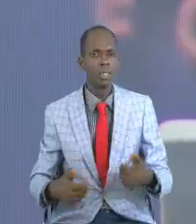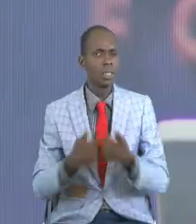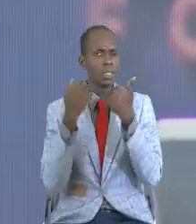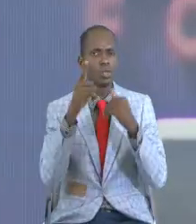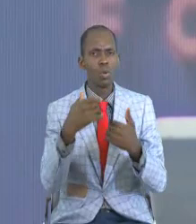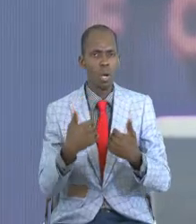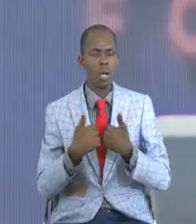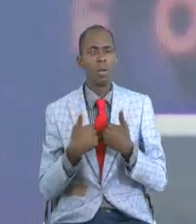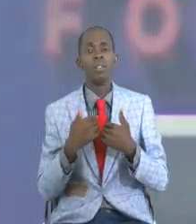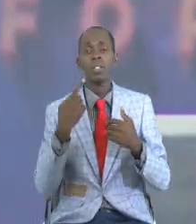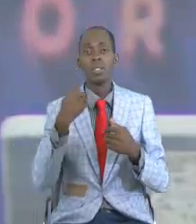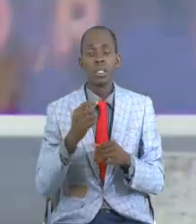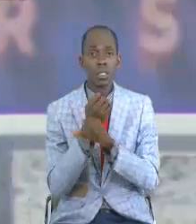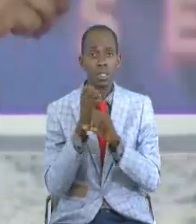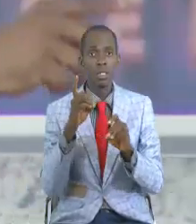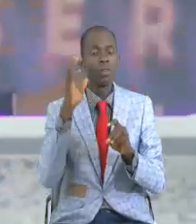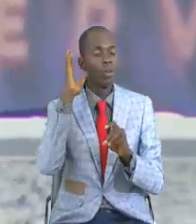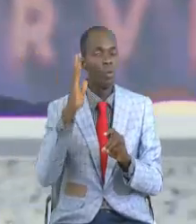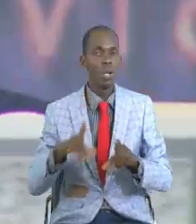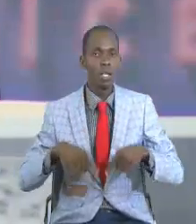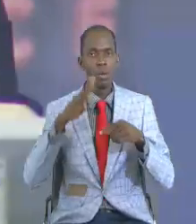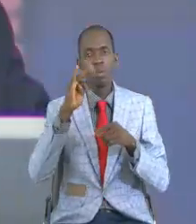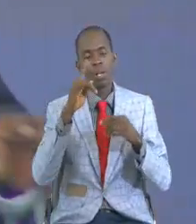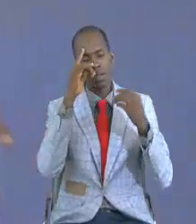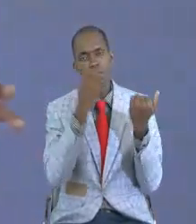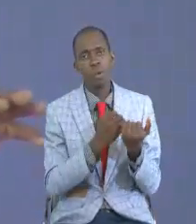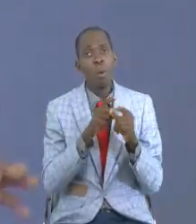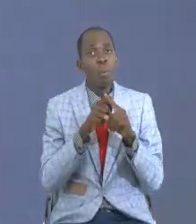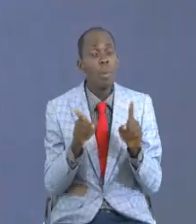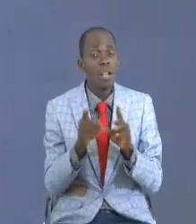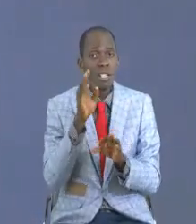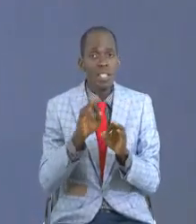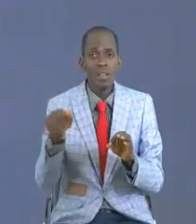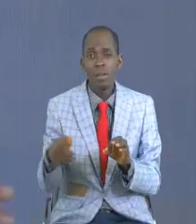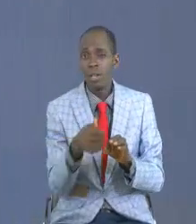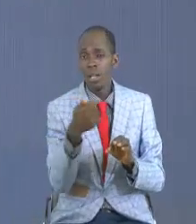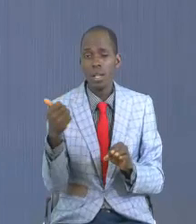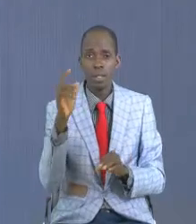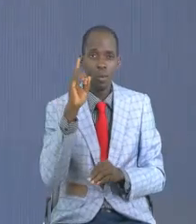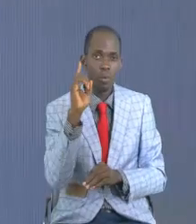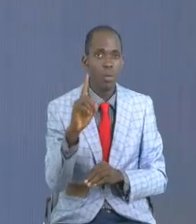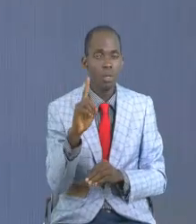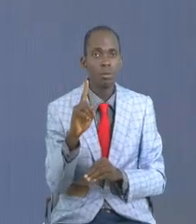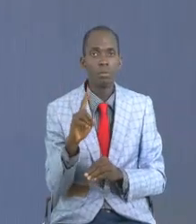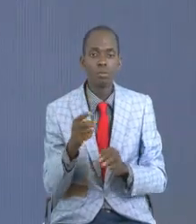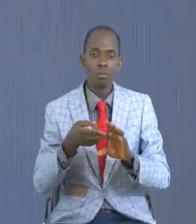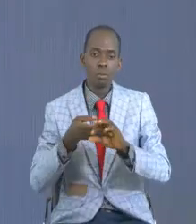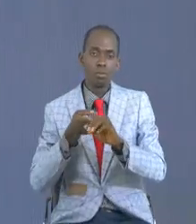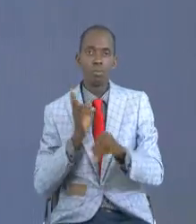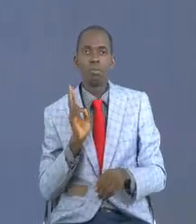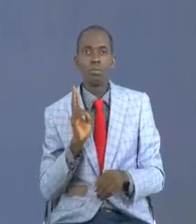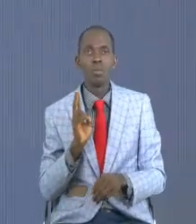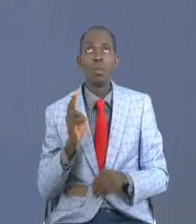the just shall live by faith. But if any man draw back, my